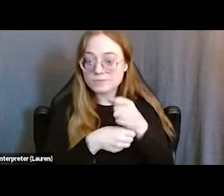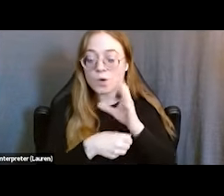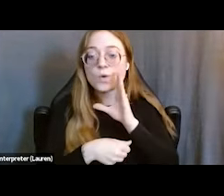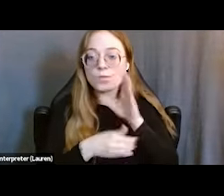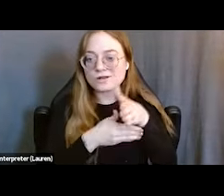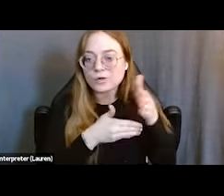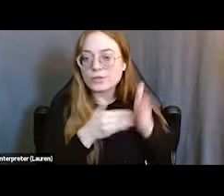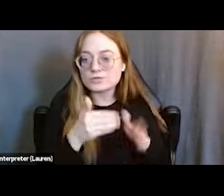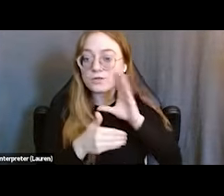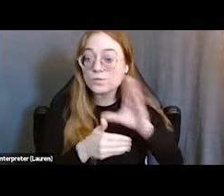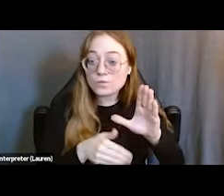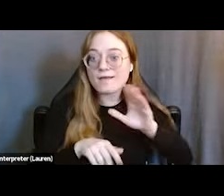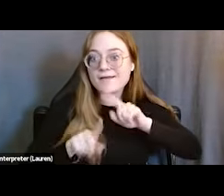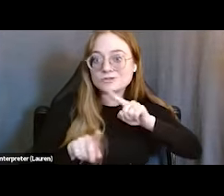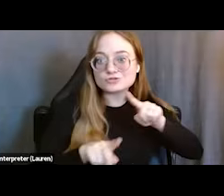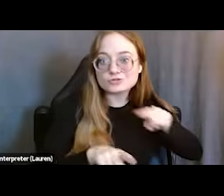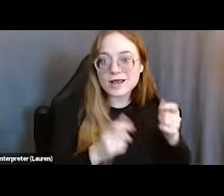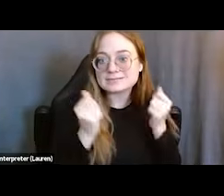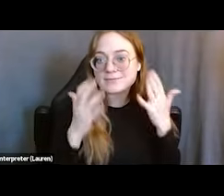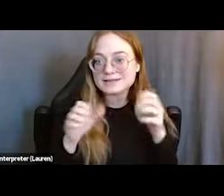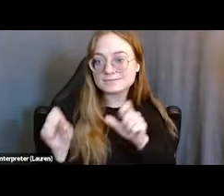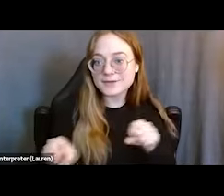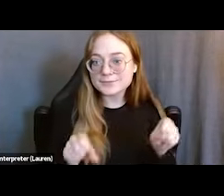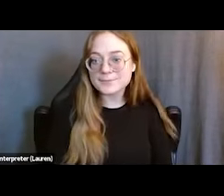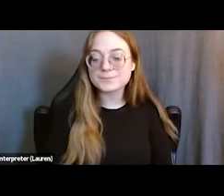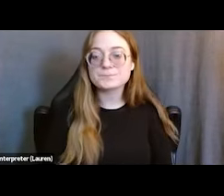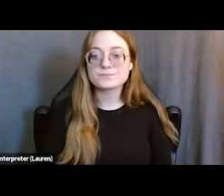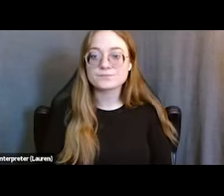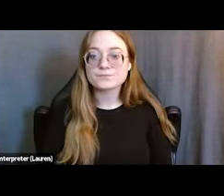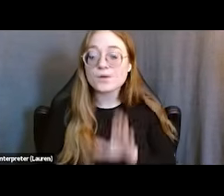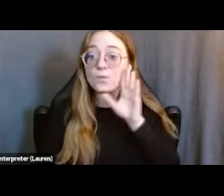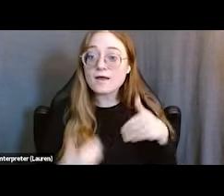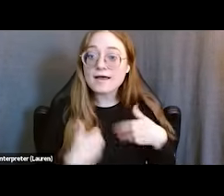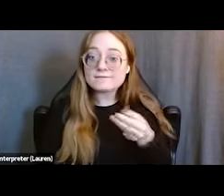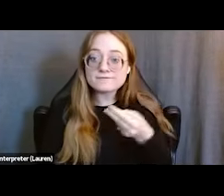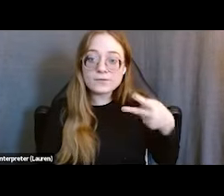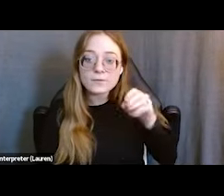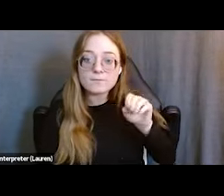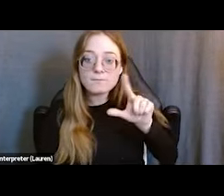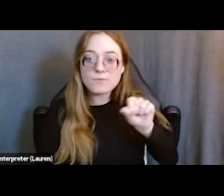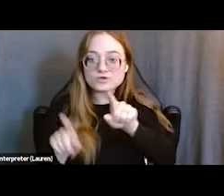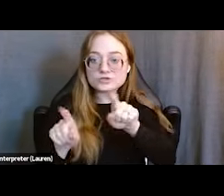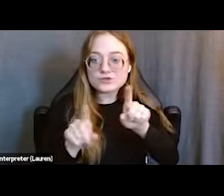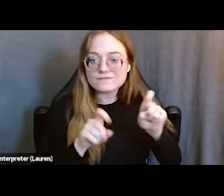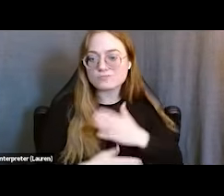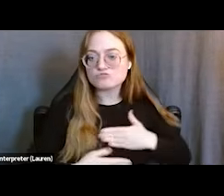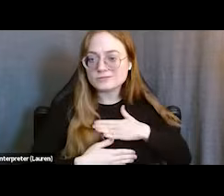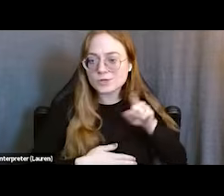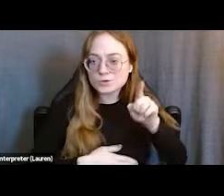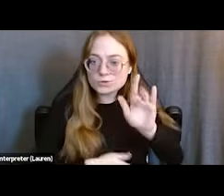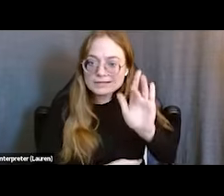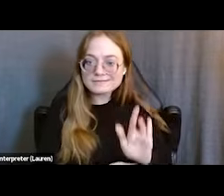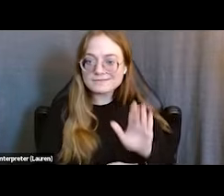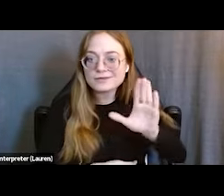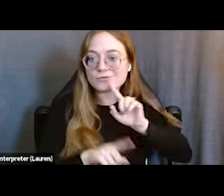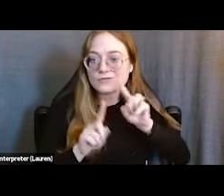time permits. We will also be conducting a couple of polls throughout the event and appreciate your participation. When you